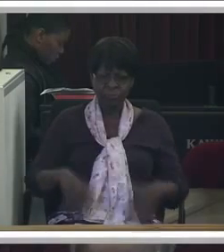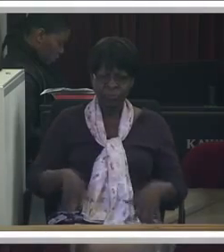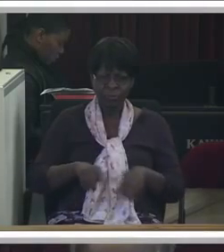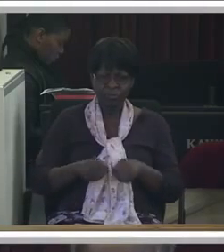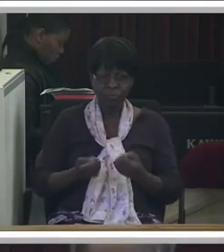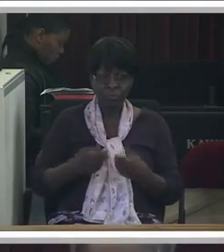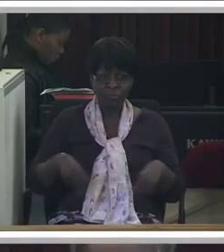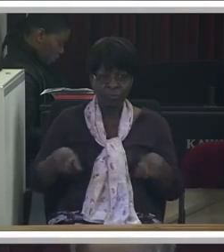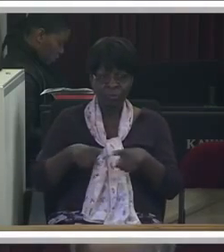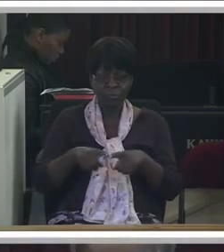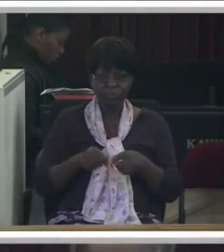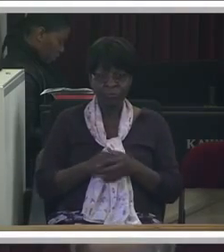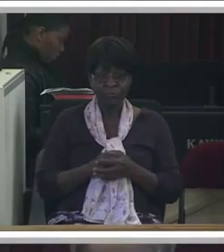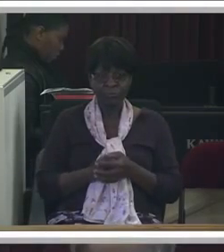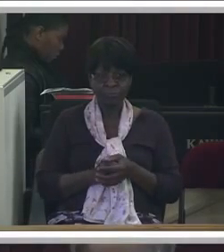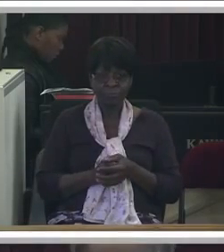us.